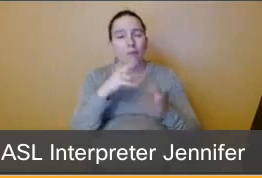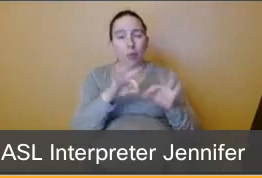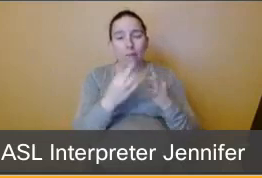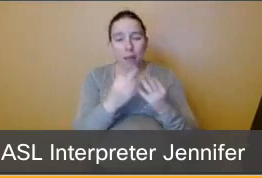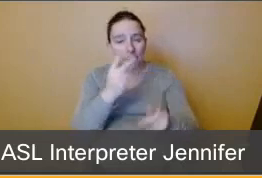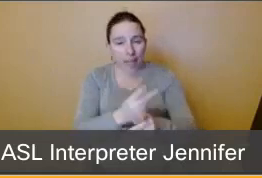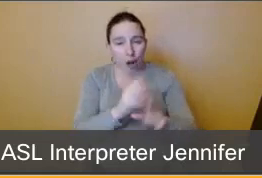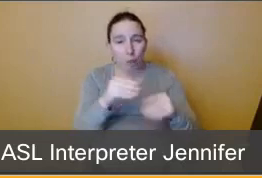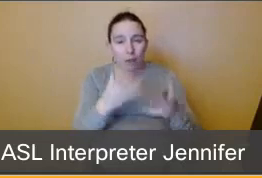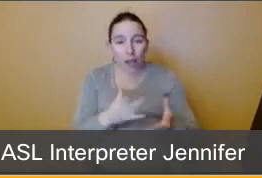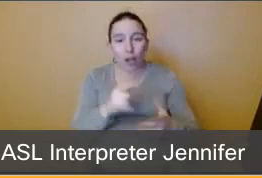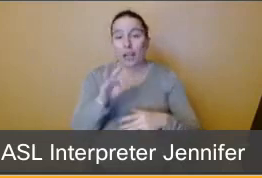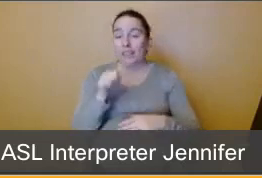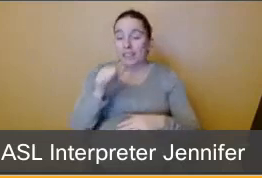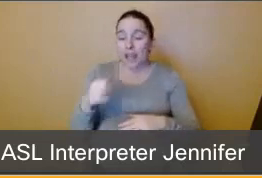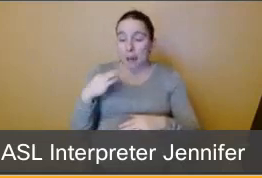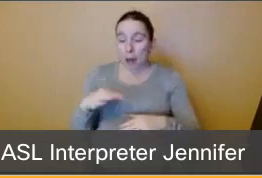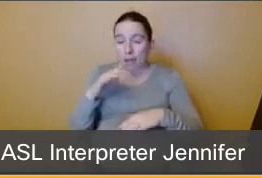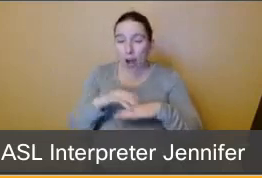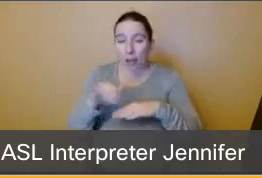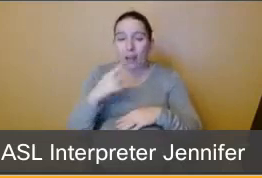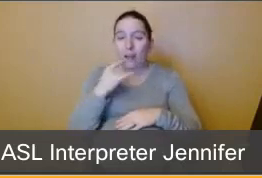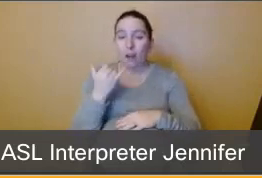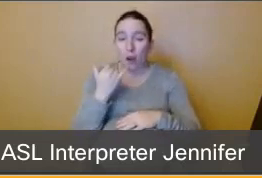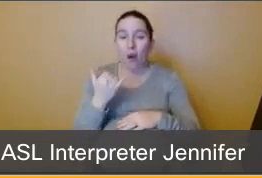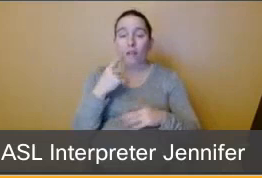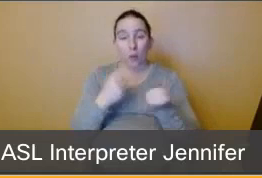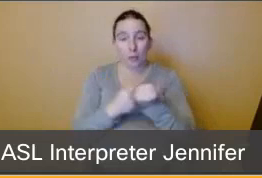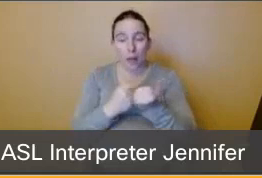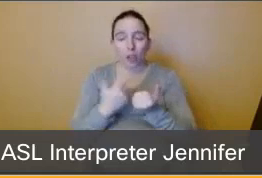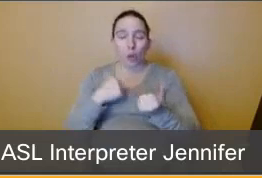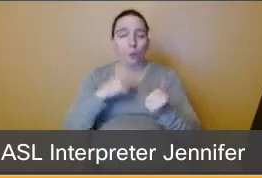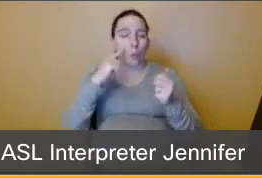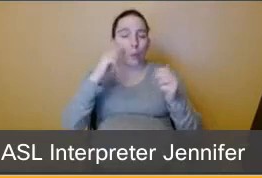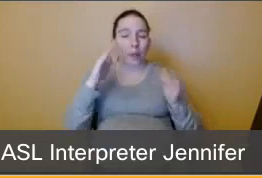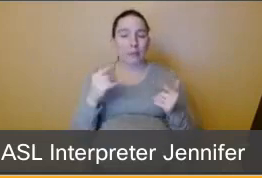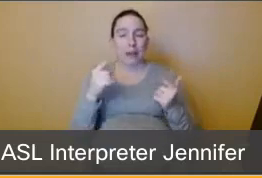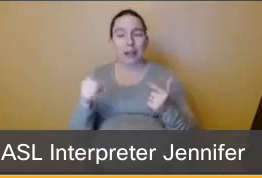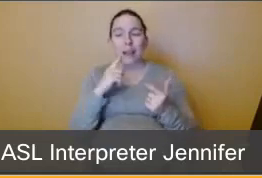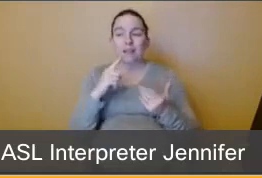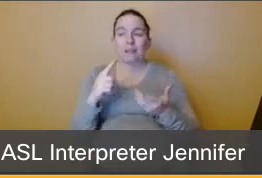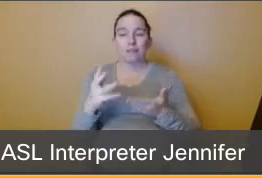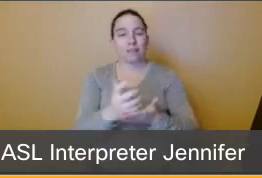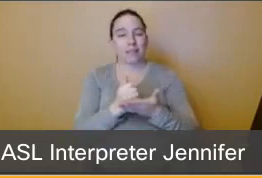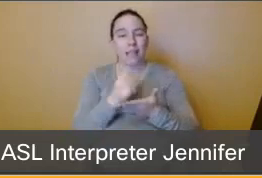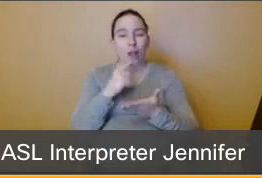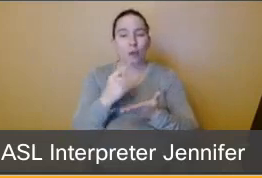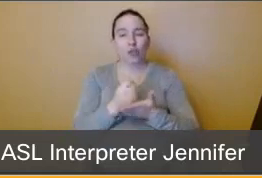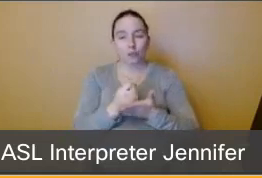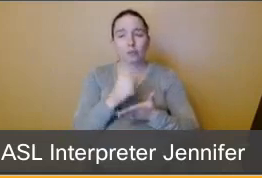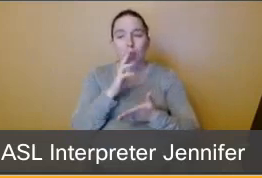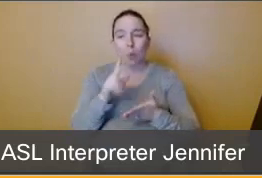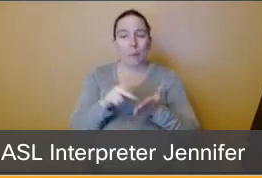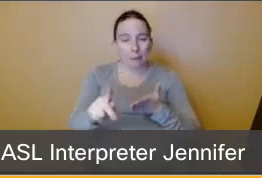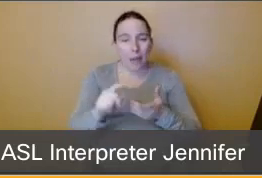of the nonprofits on the call as the sponsor, again, we would expect that the salary treatments would be paid to